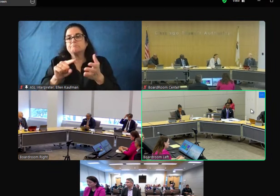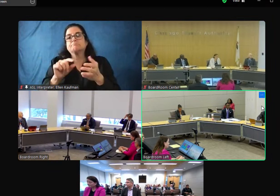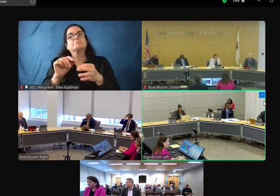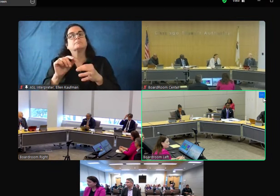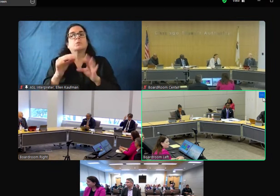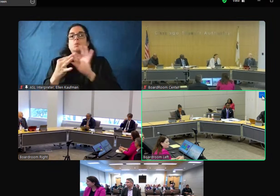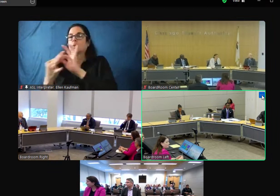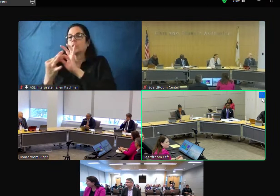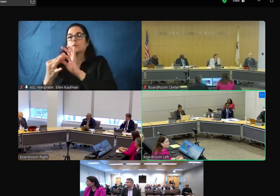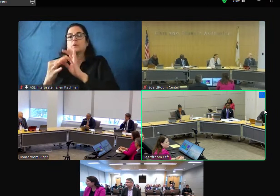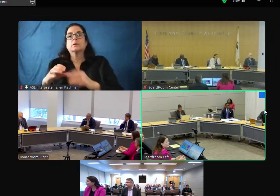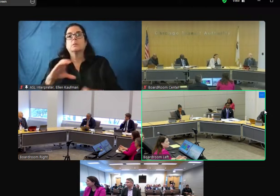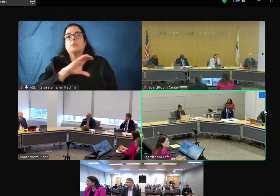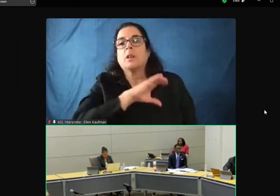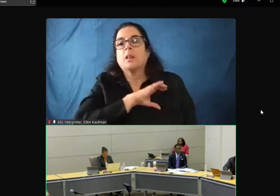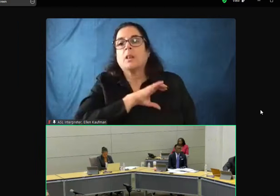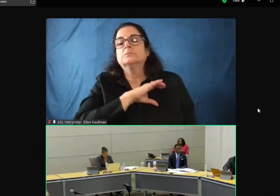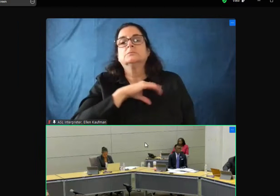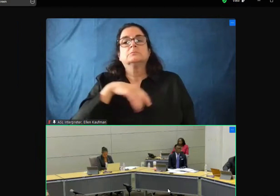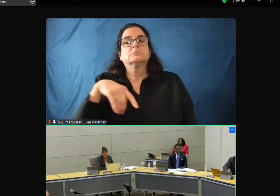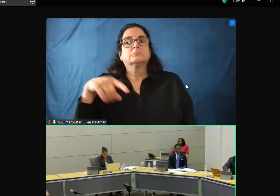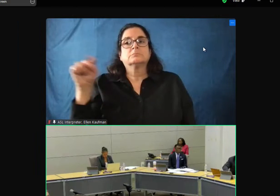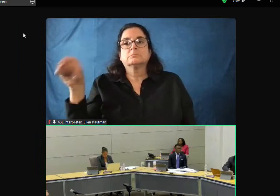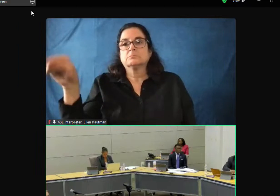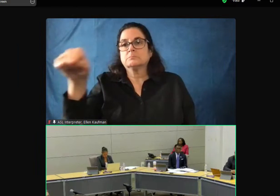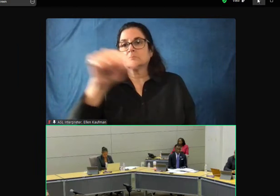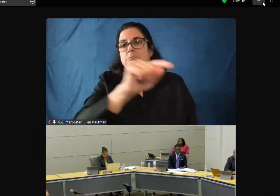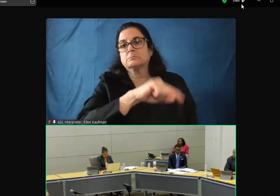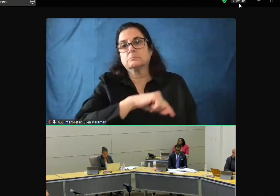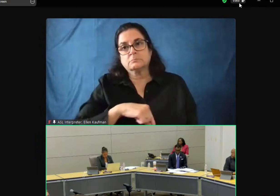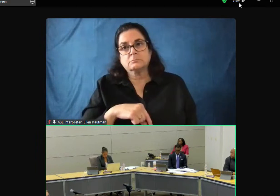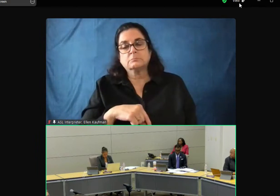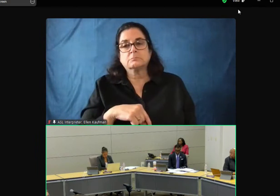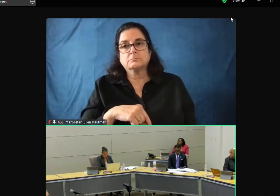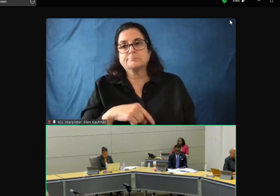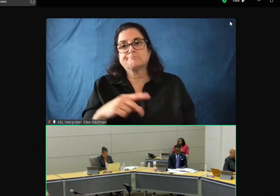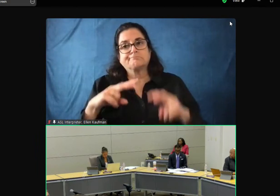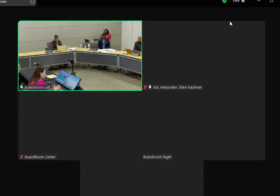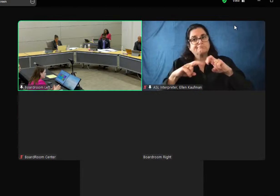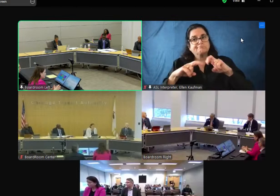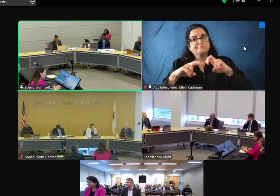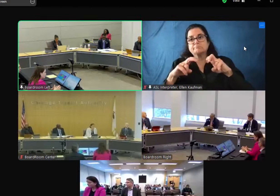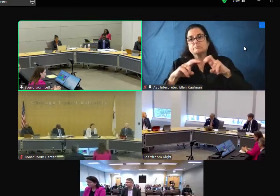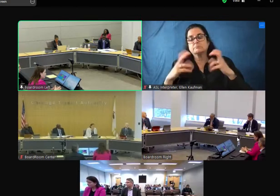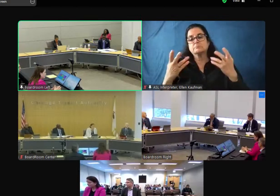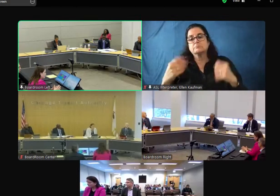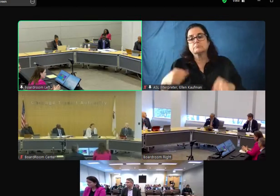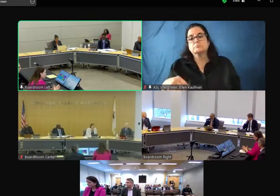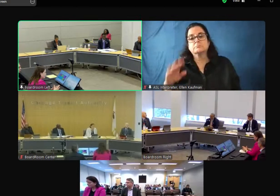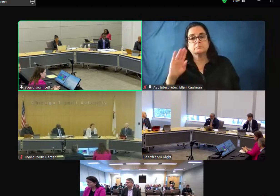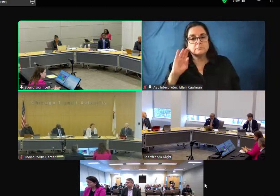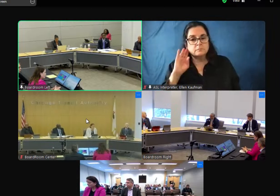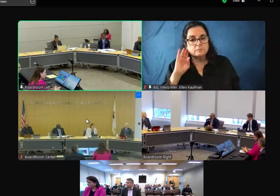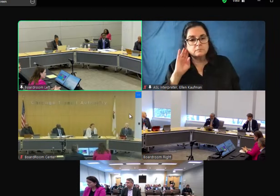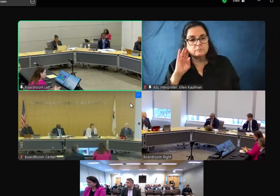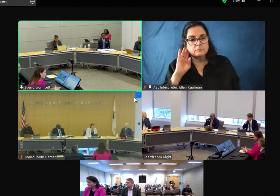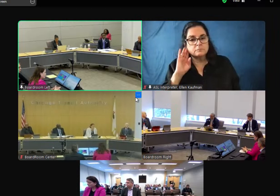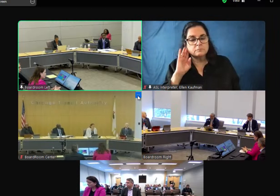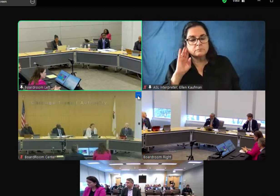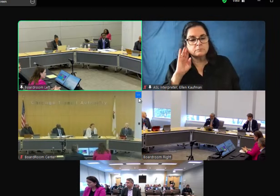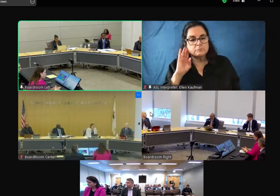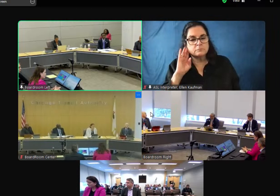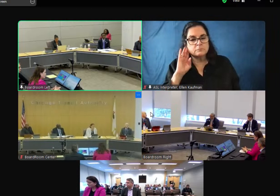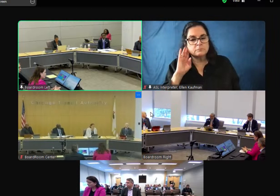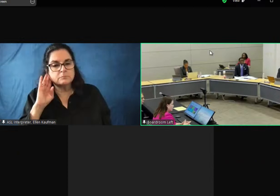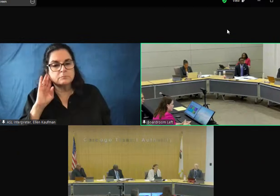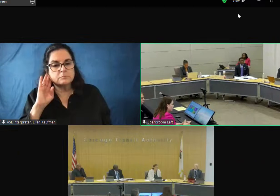law enforcement industry to do that. And yes, if the board is interested in understanding